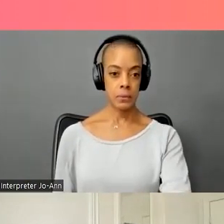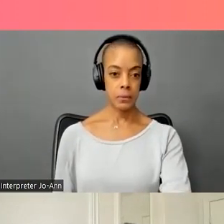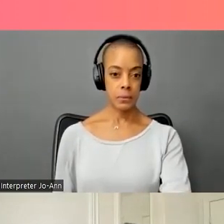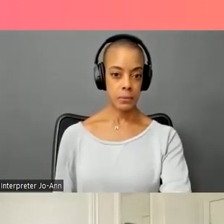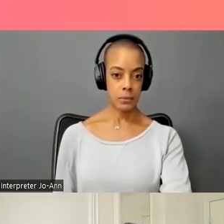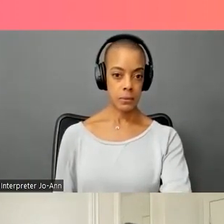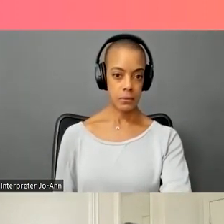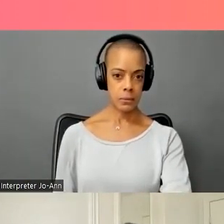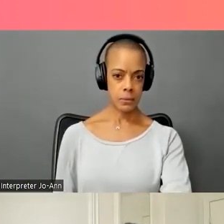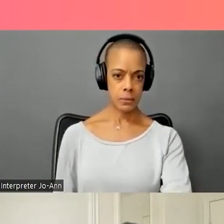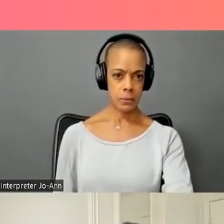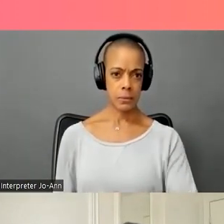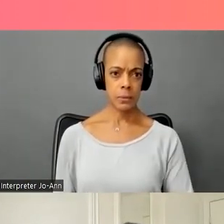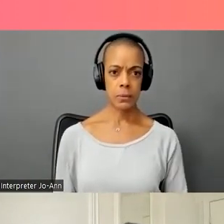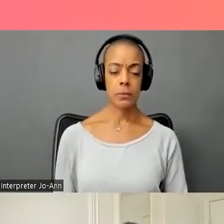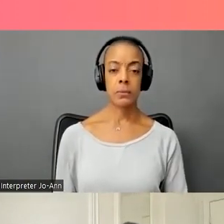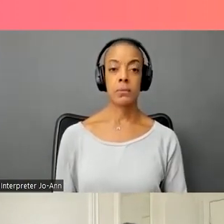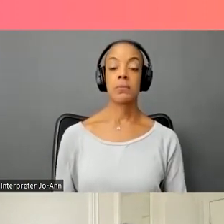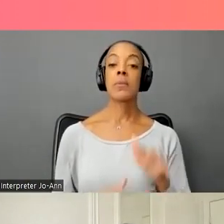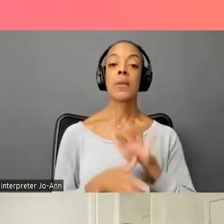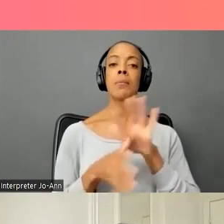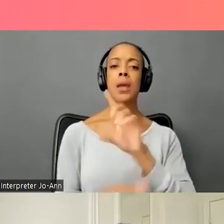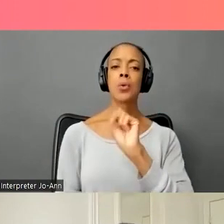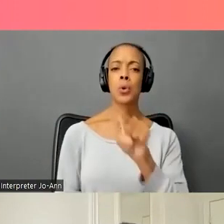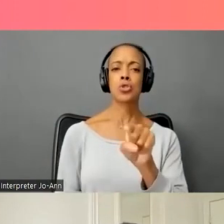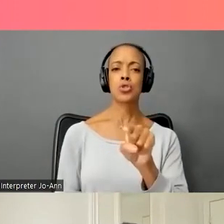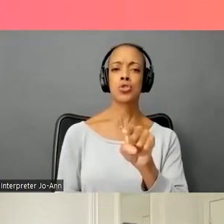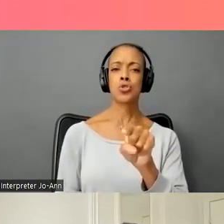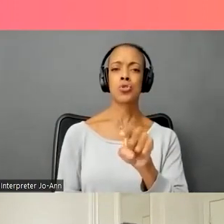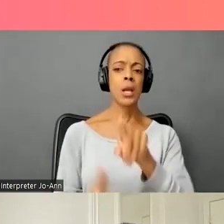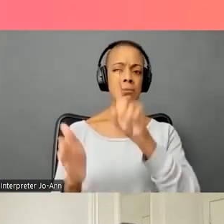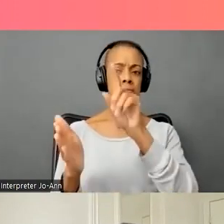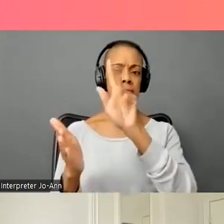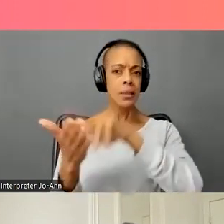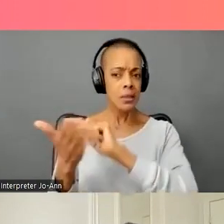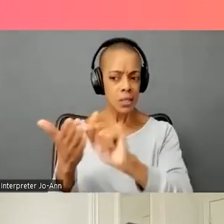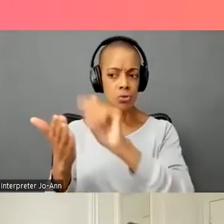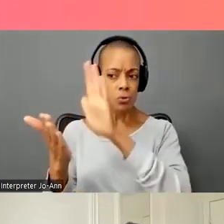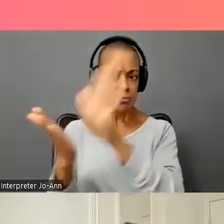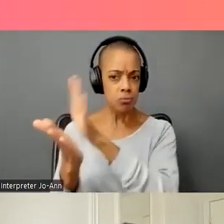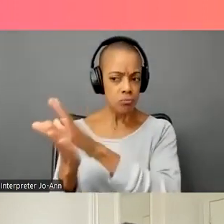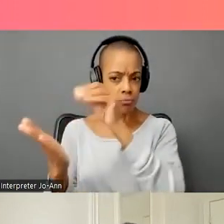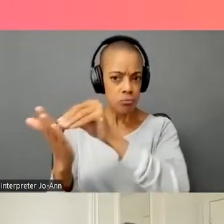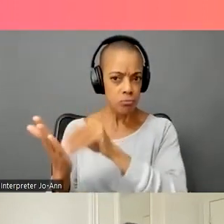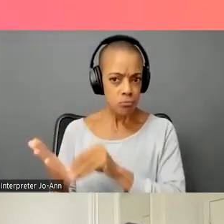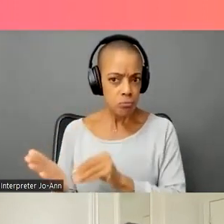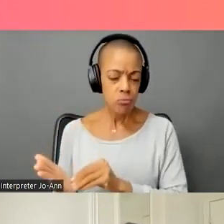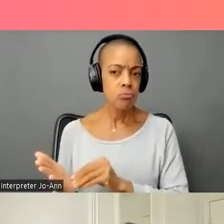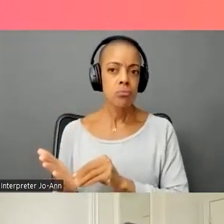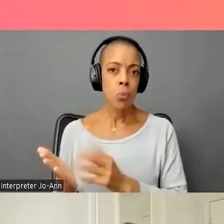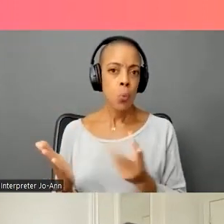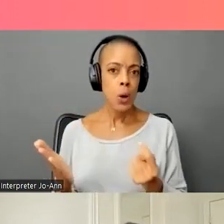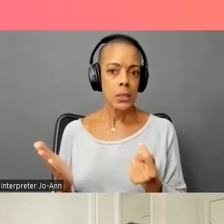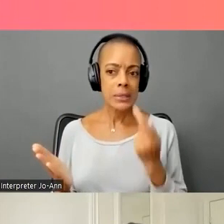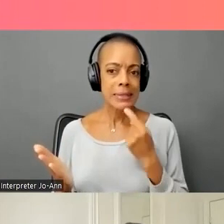Okay, so our main question is, well, what is in the literature about the existing use and the